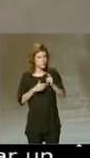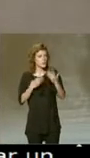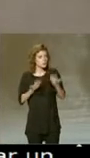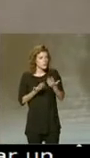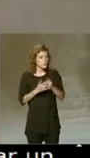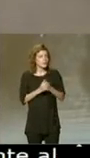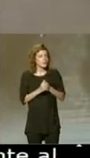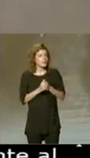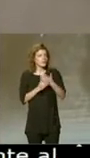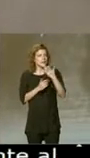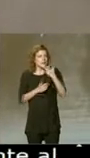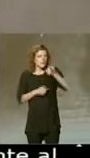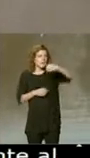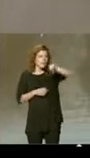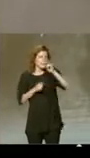keyboard.